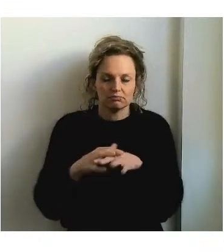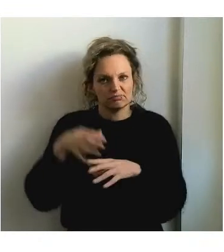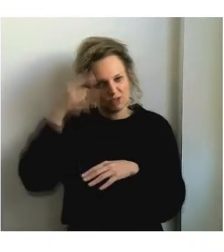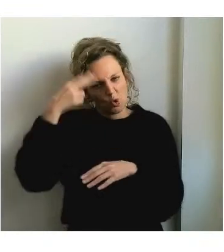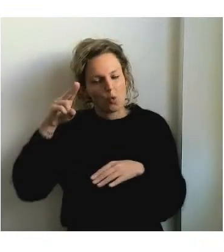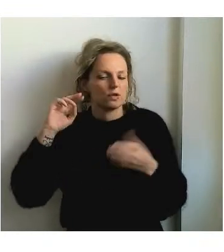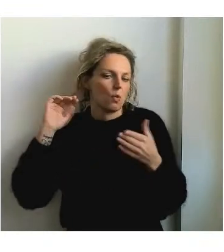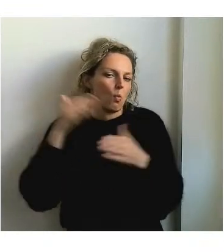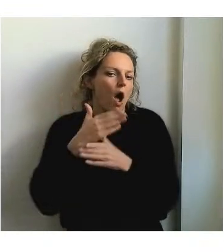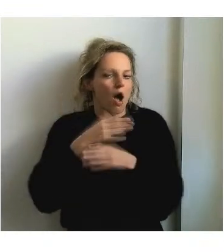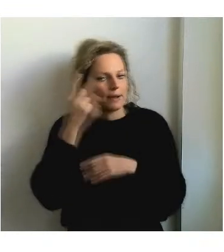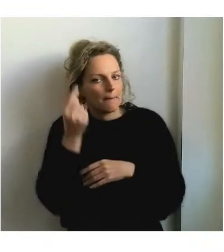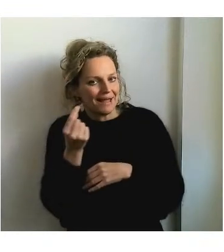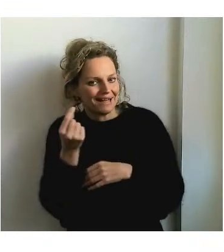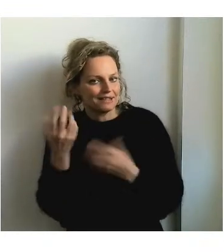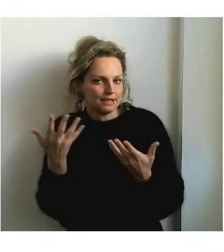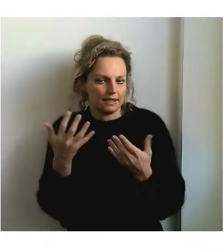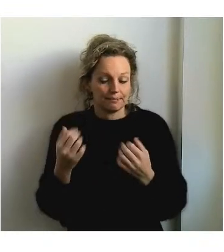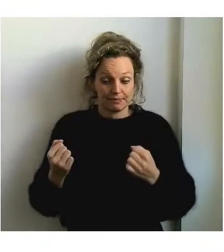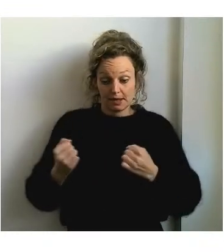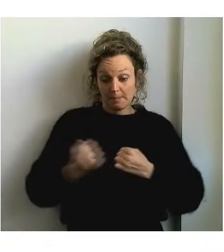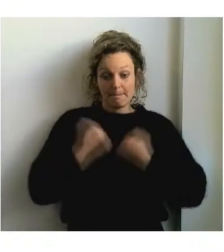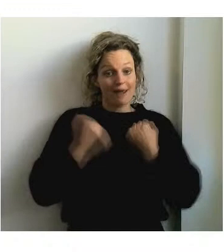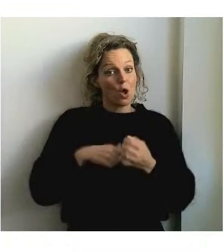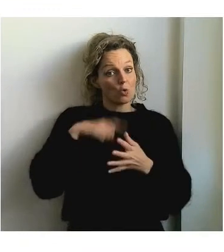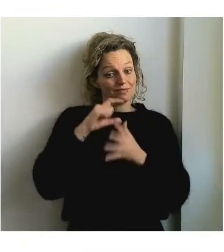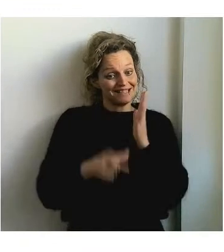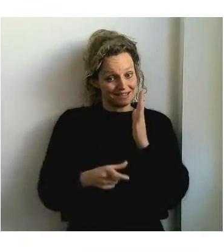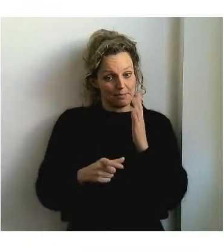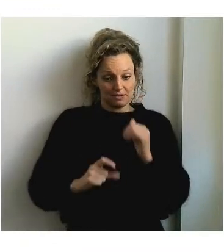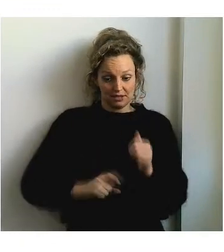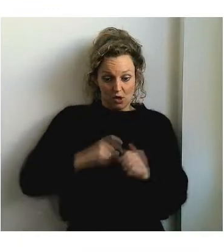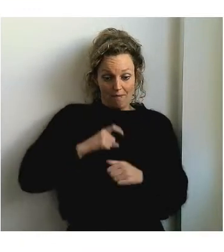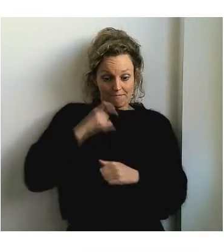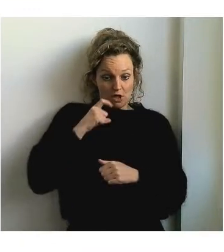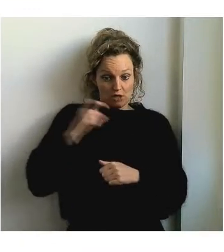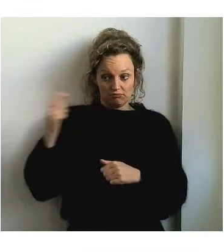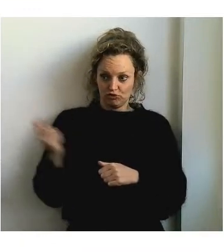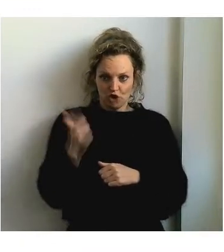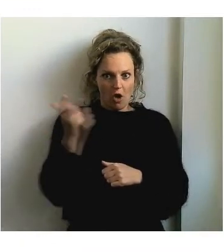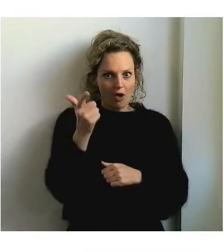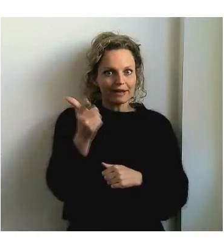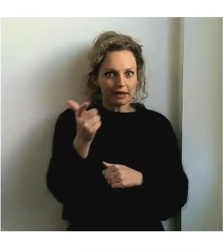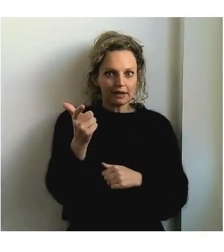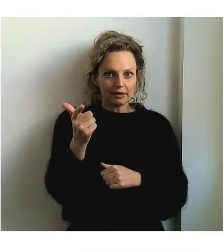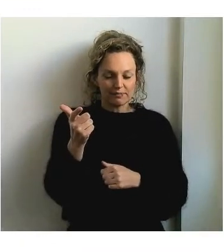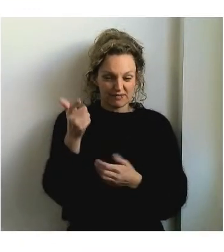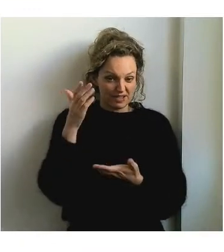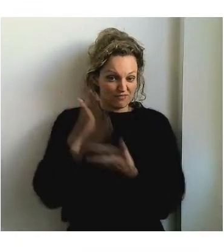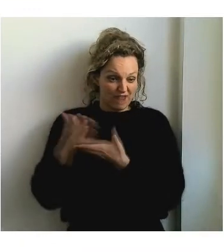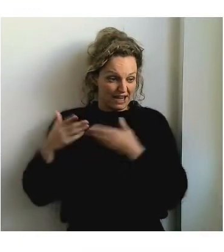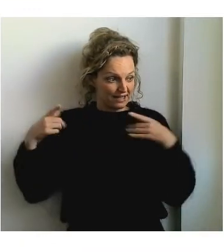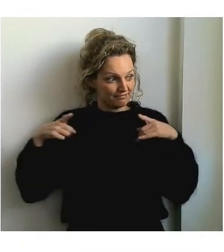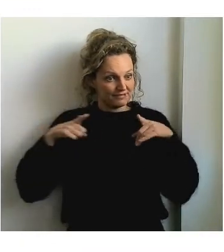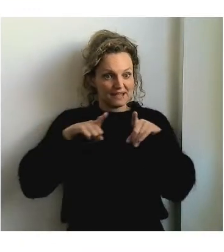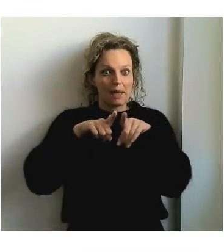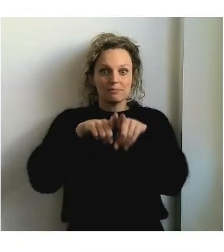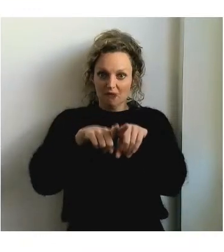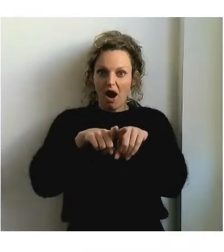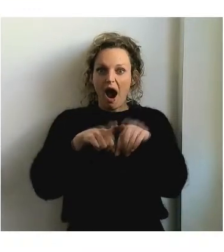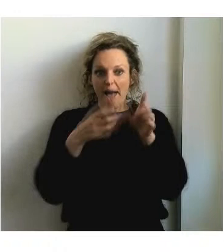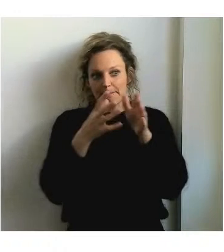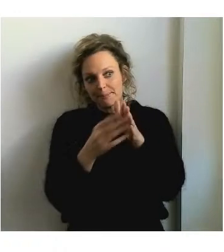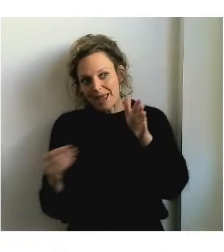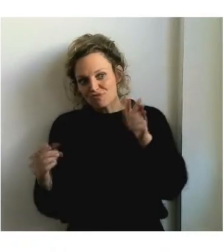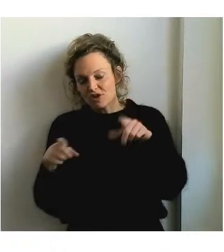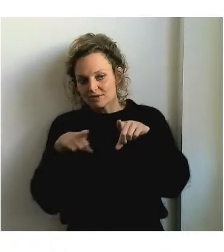my journey and my own disability confident journey kind of has kind of mirrored the Disability